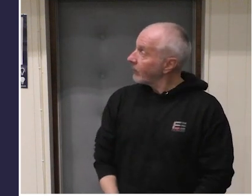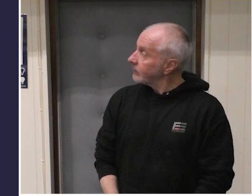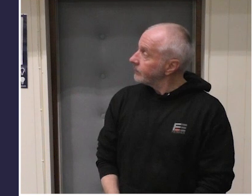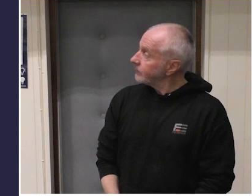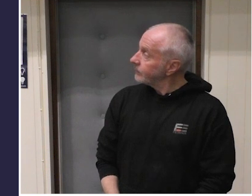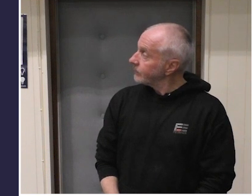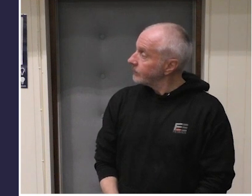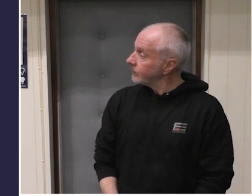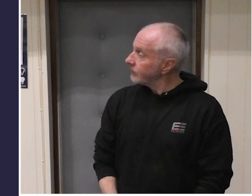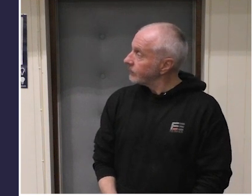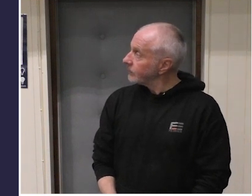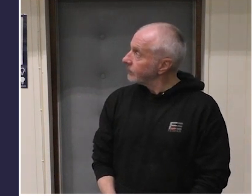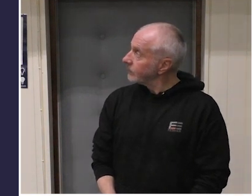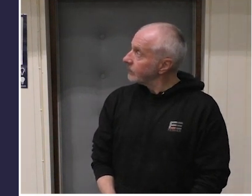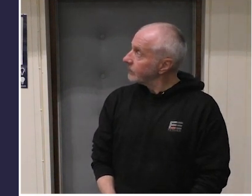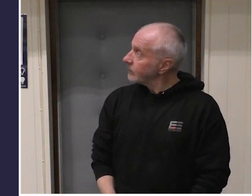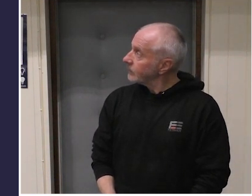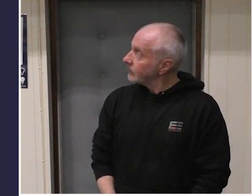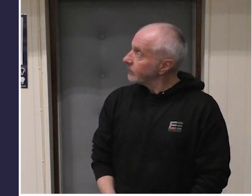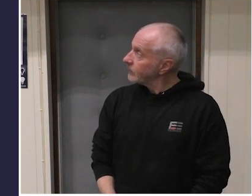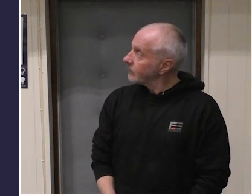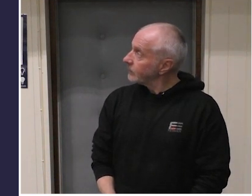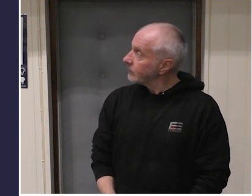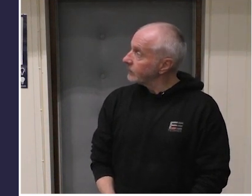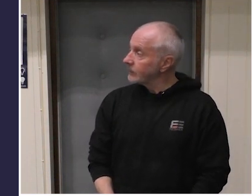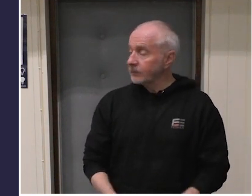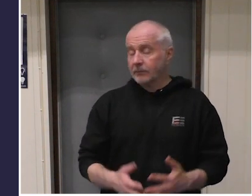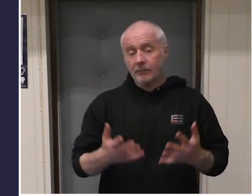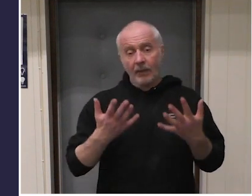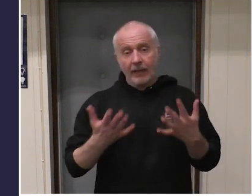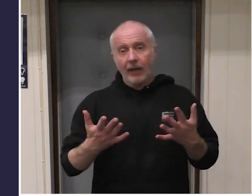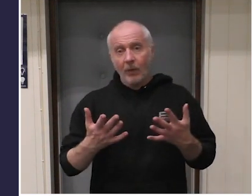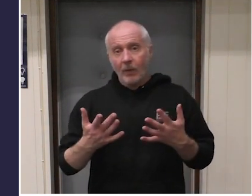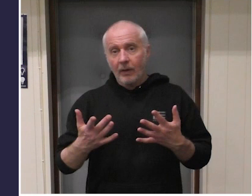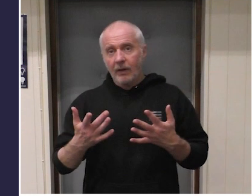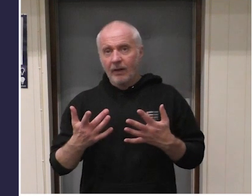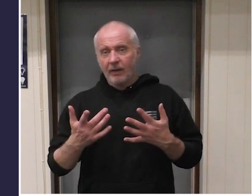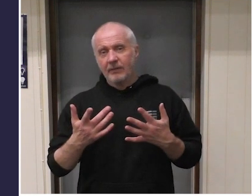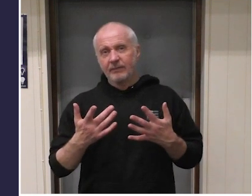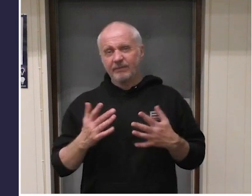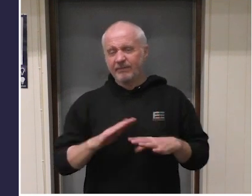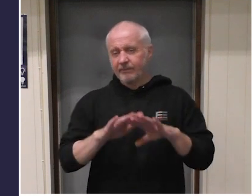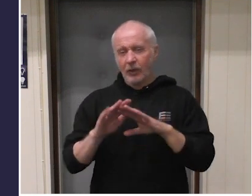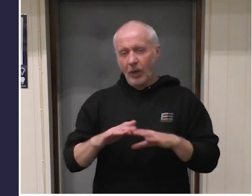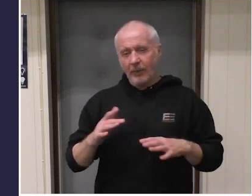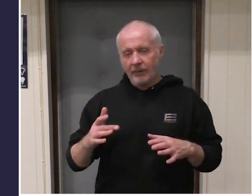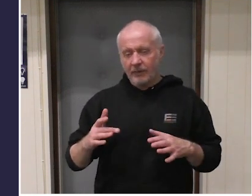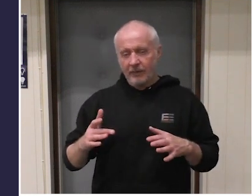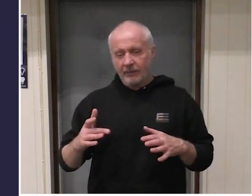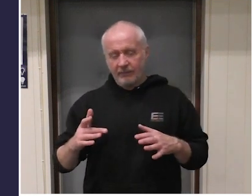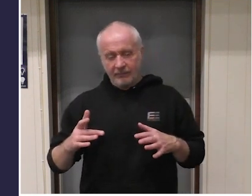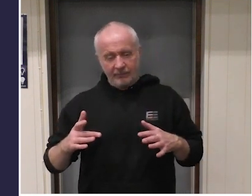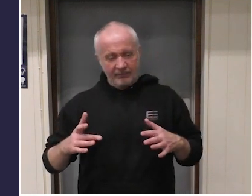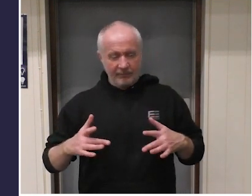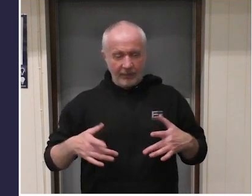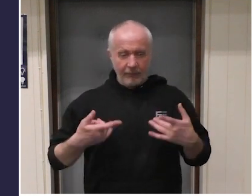But actually nowadays, I think the more common view is that life probably evolved in a situation more